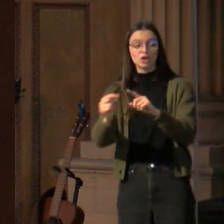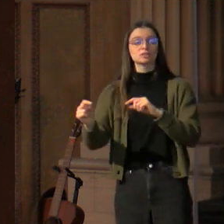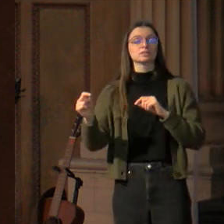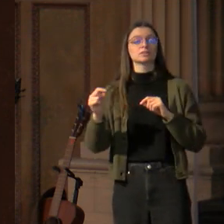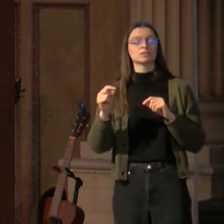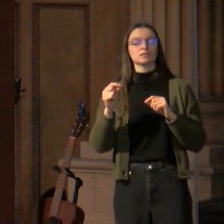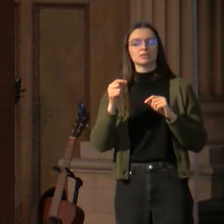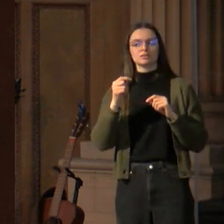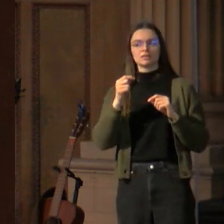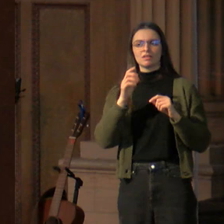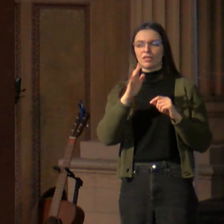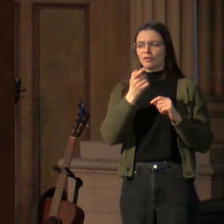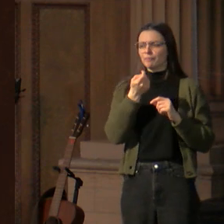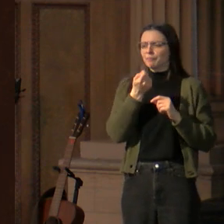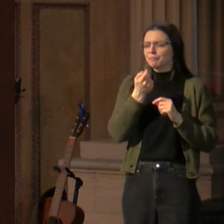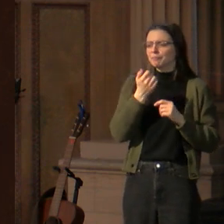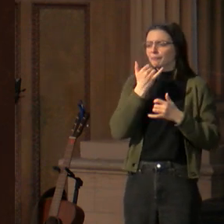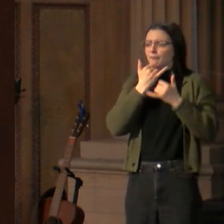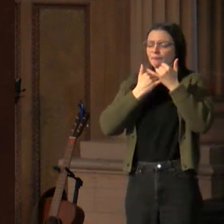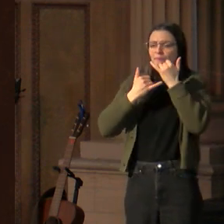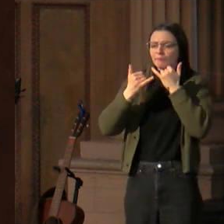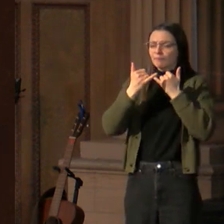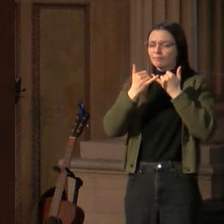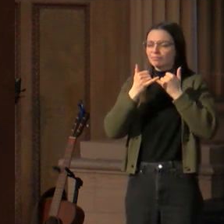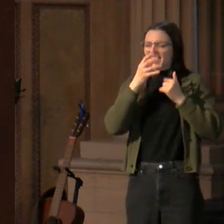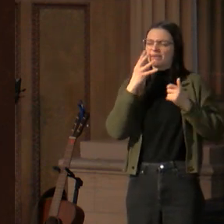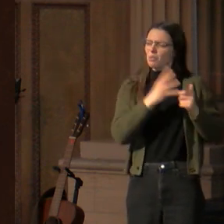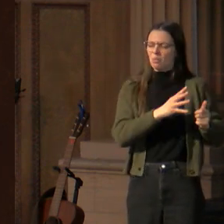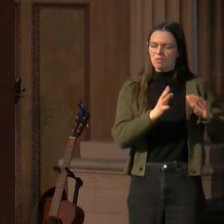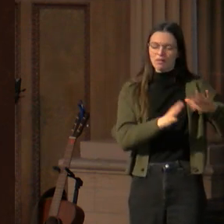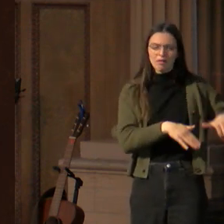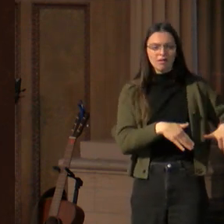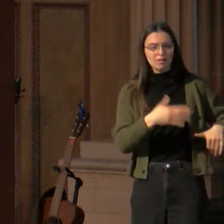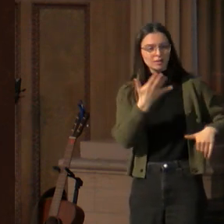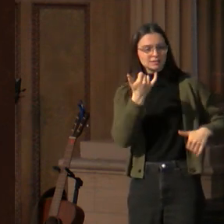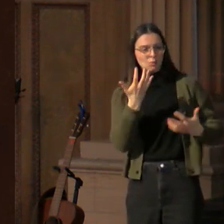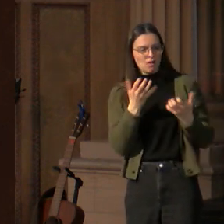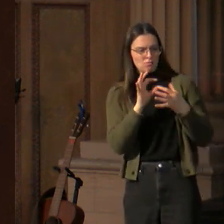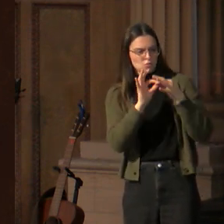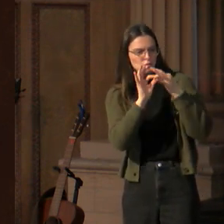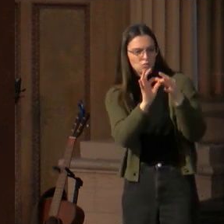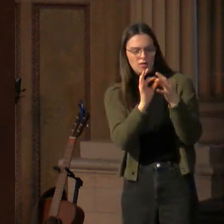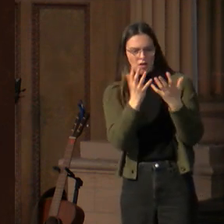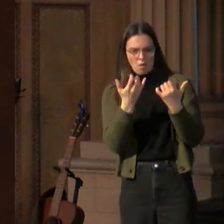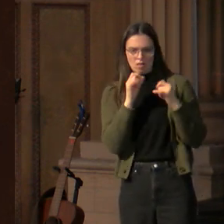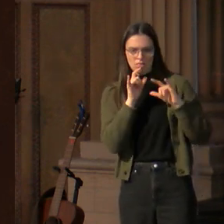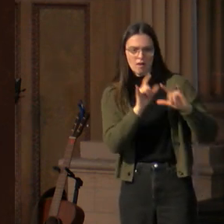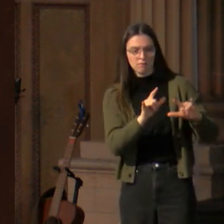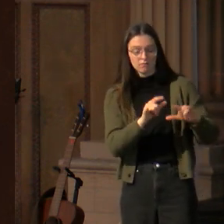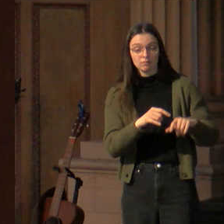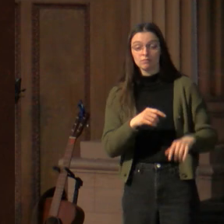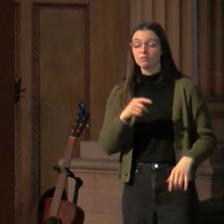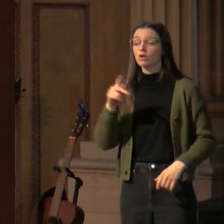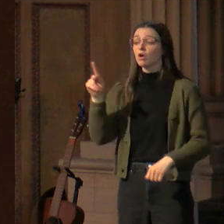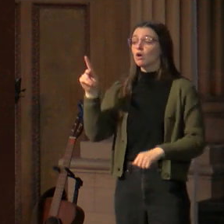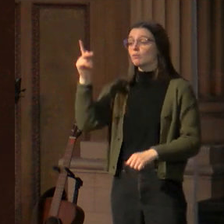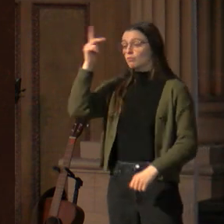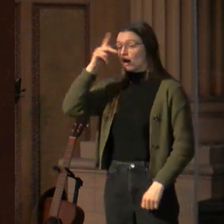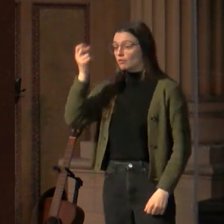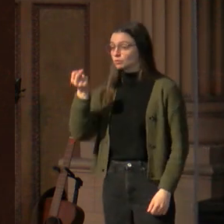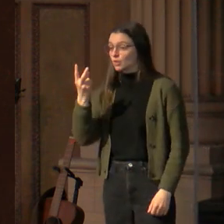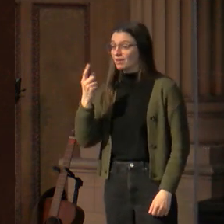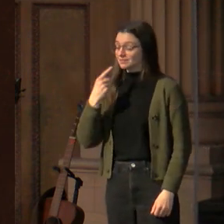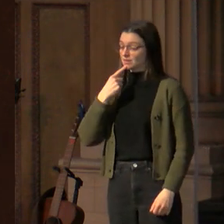flubs as possible because we're striving for unity and love. Proverbs 10, 12 says that hatred stirs up strife,